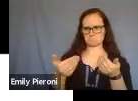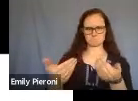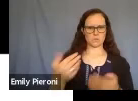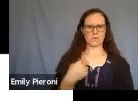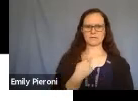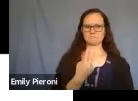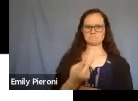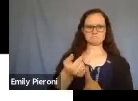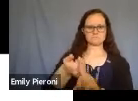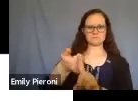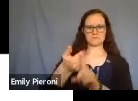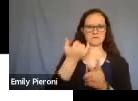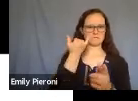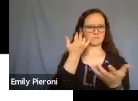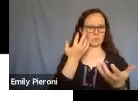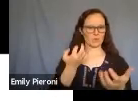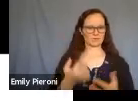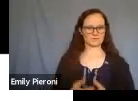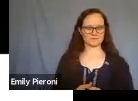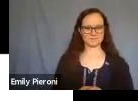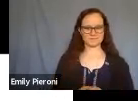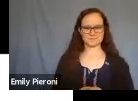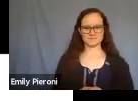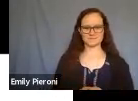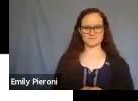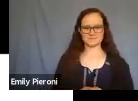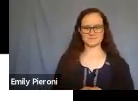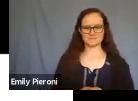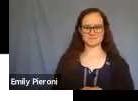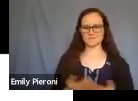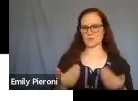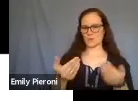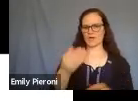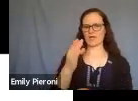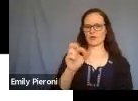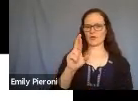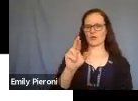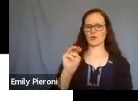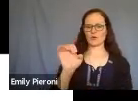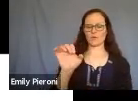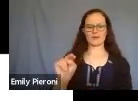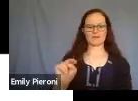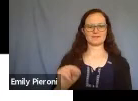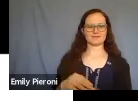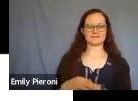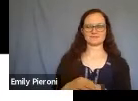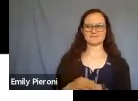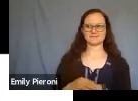question. Okay. All right, go right ahead.